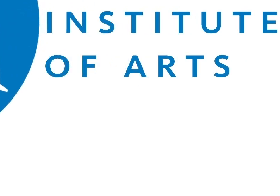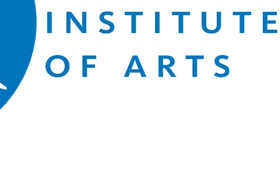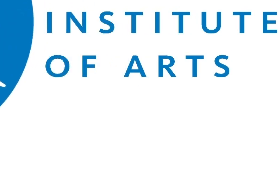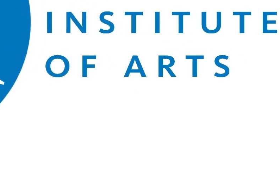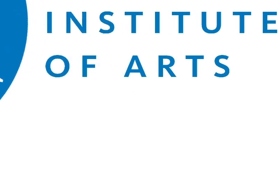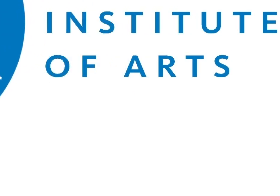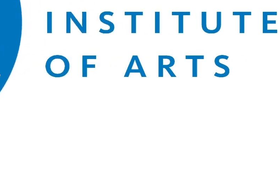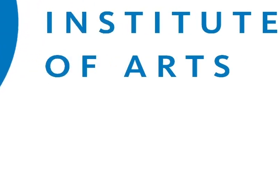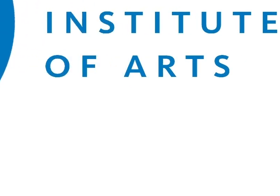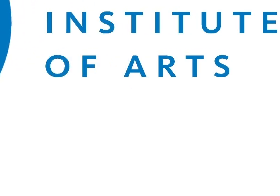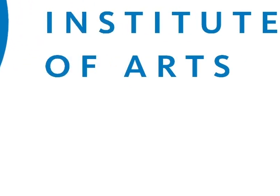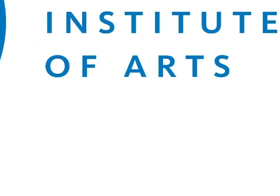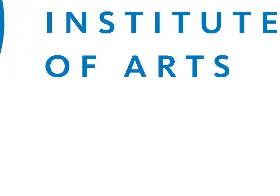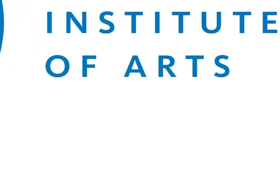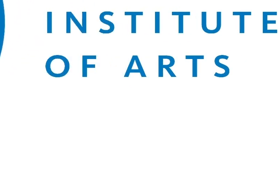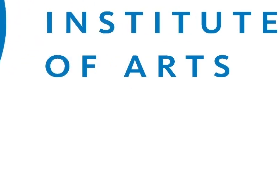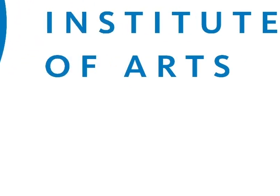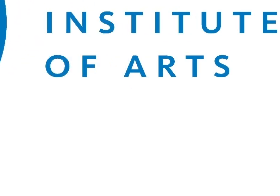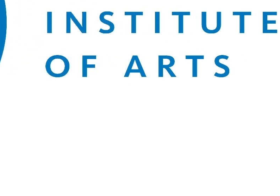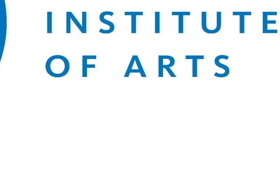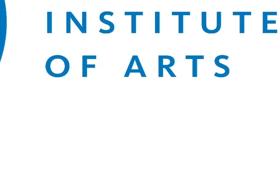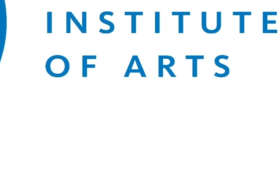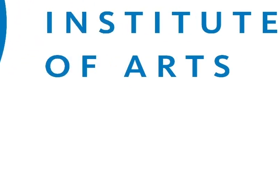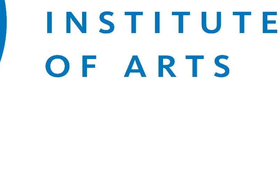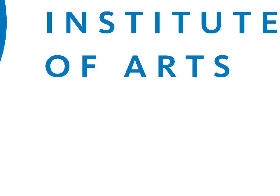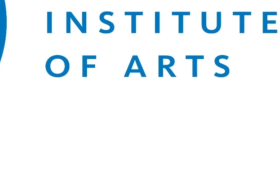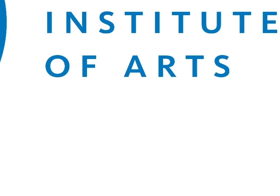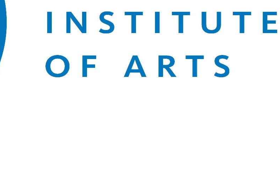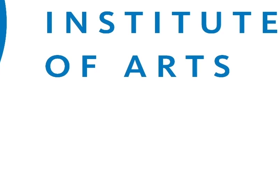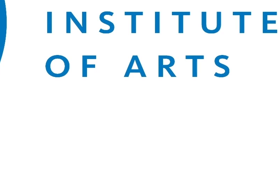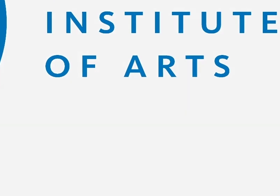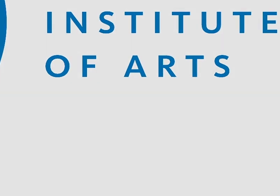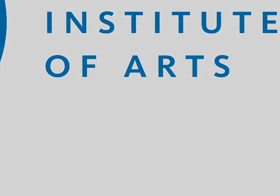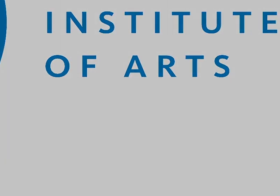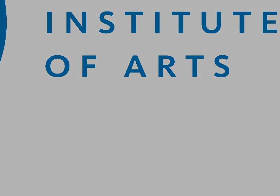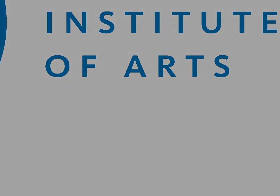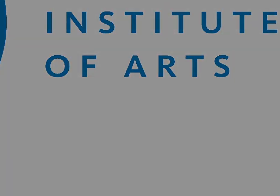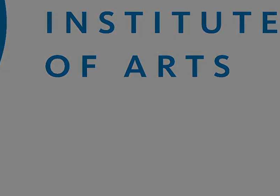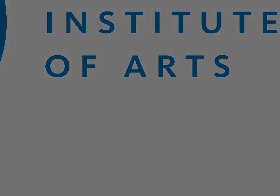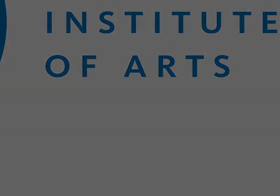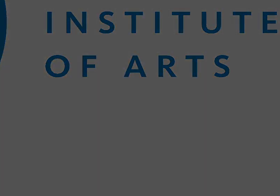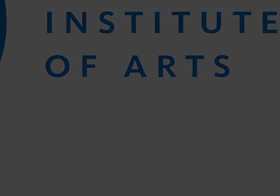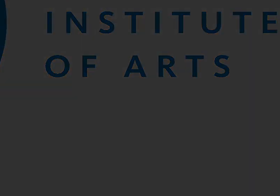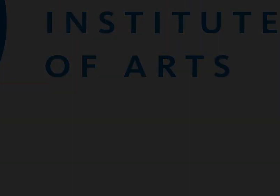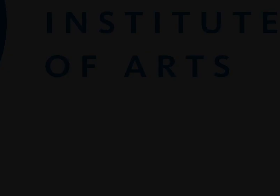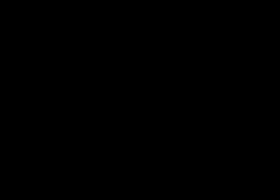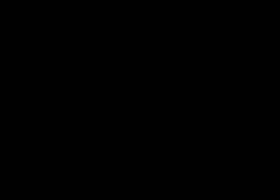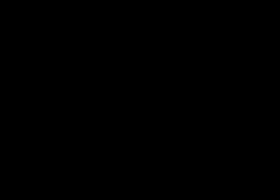Video fades to black.